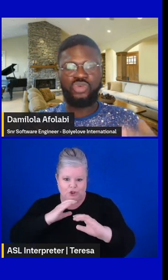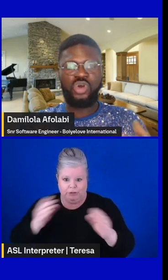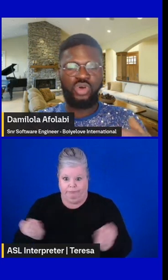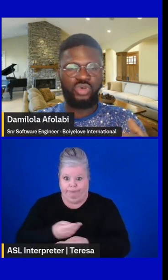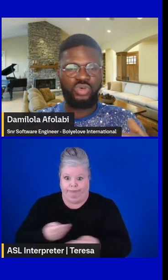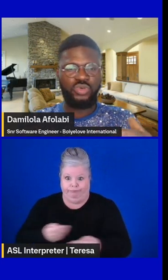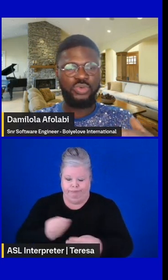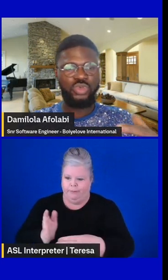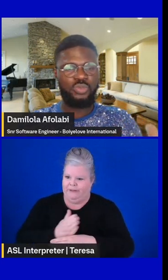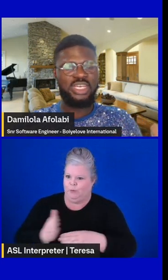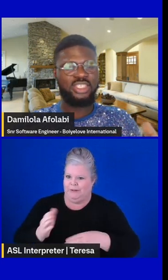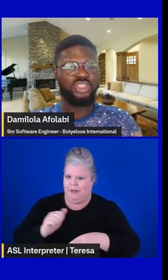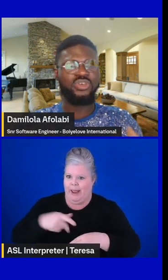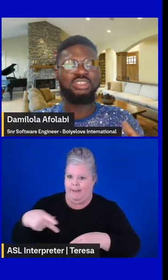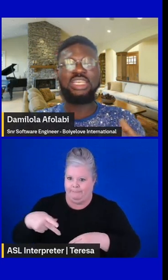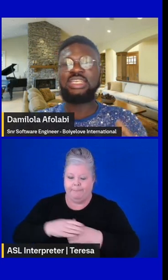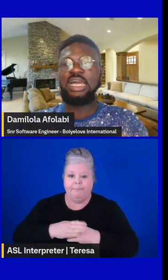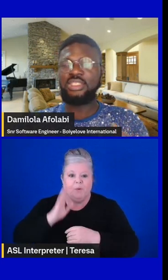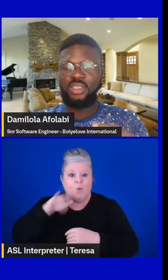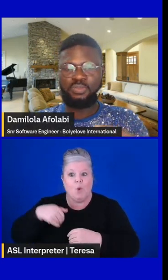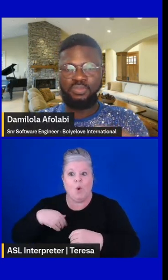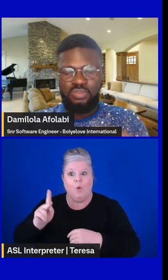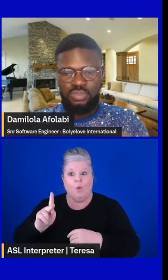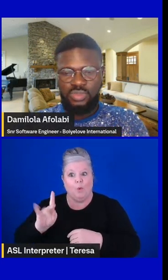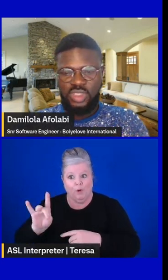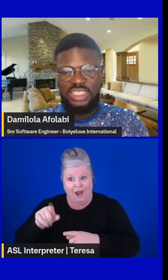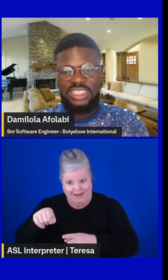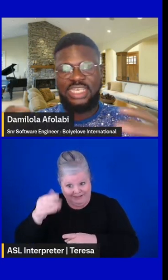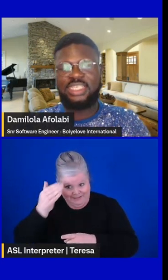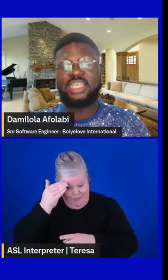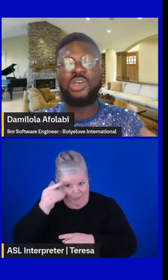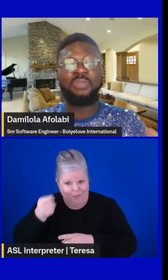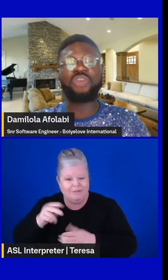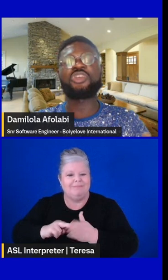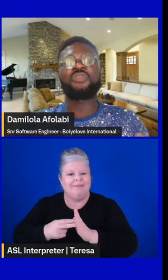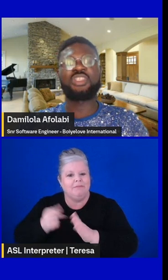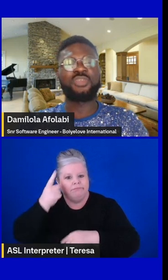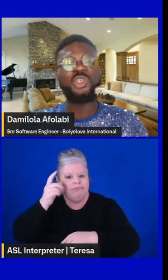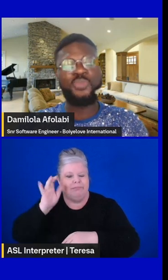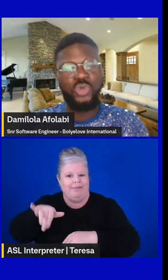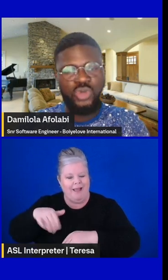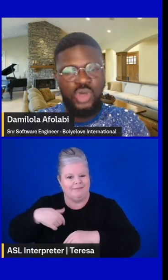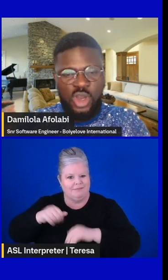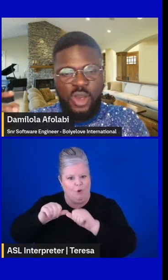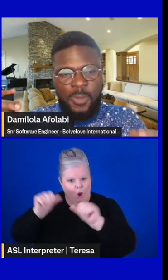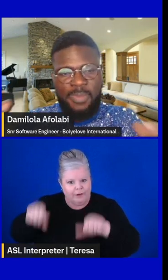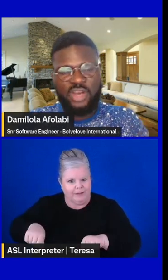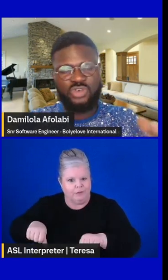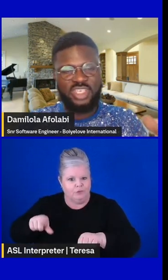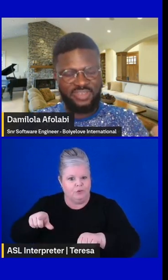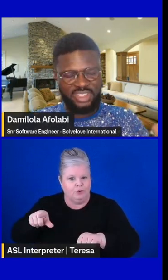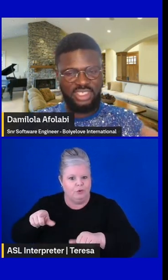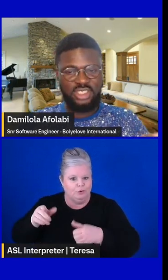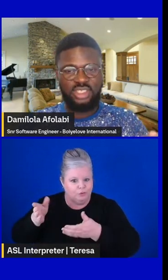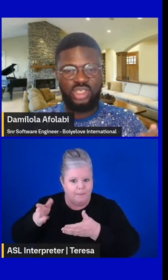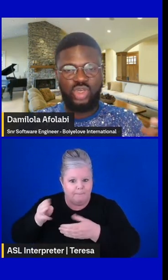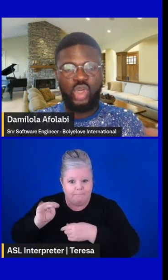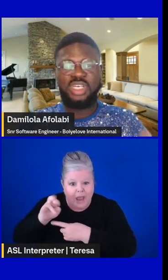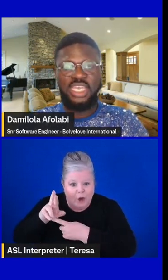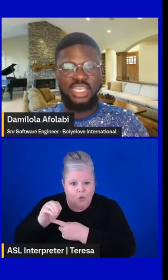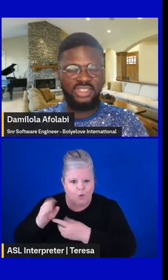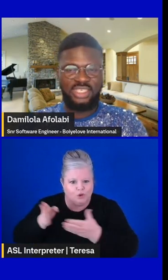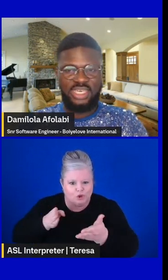application. If you know Kubernetes, you understand that it's an architecture of microservices, multiple